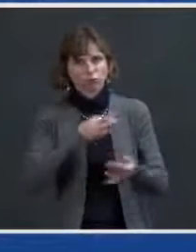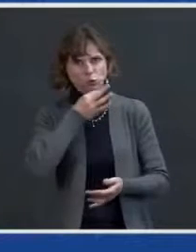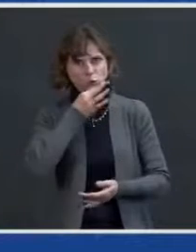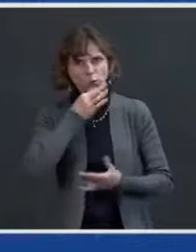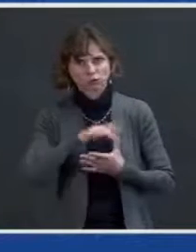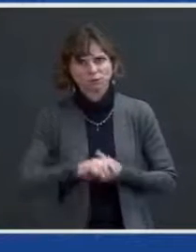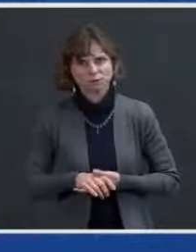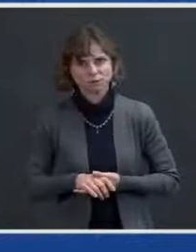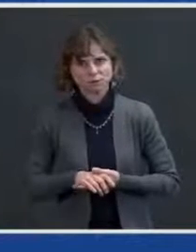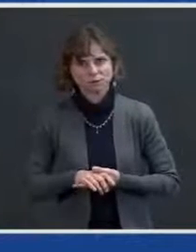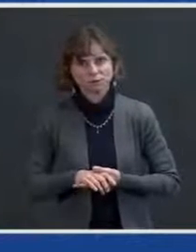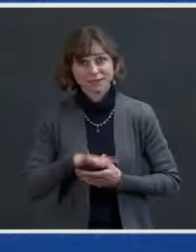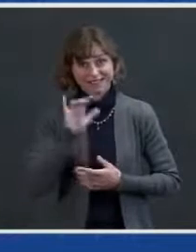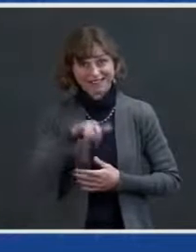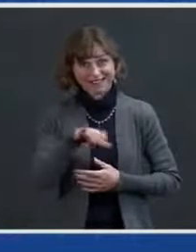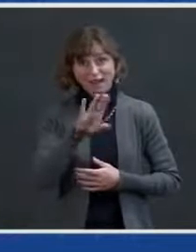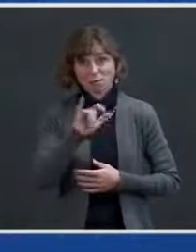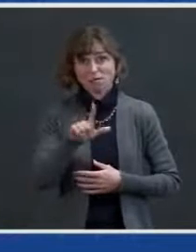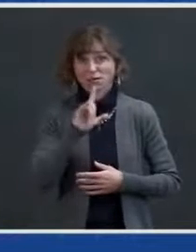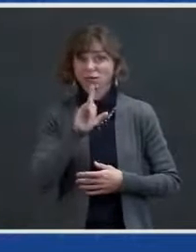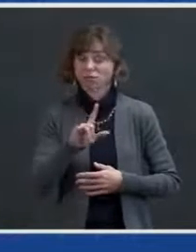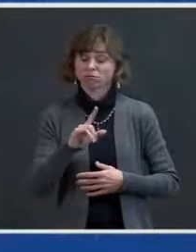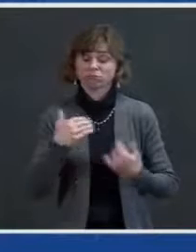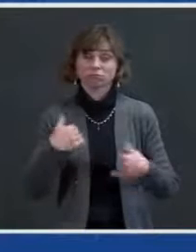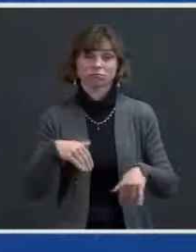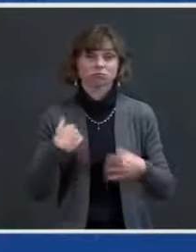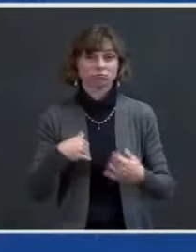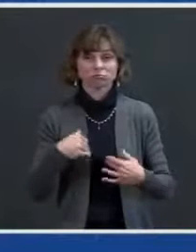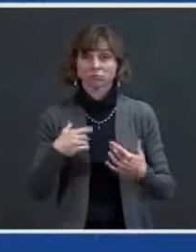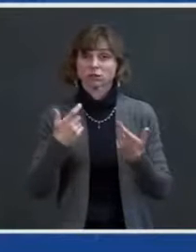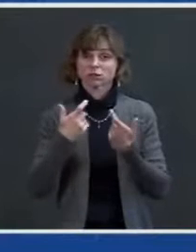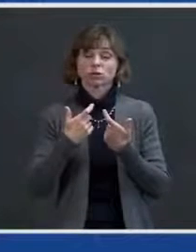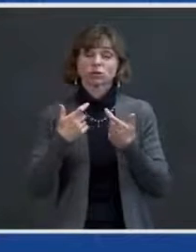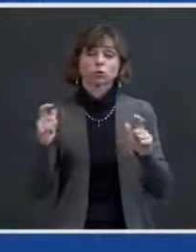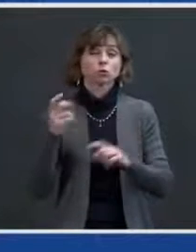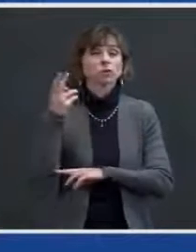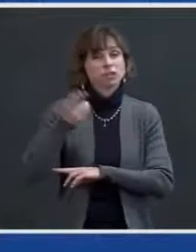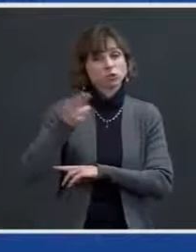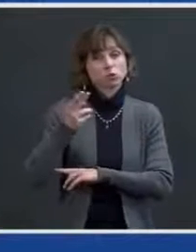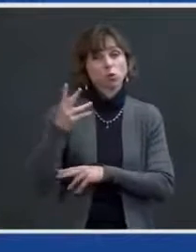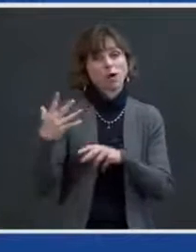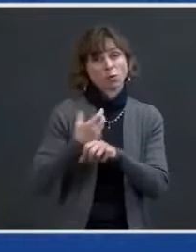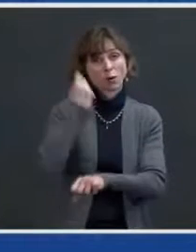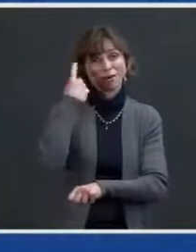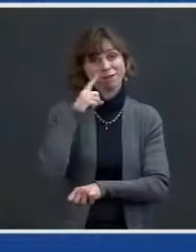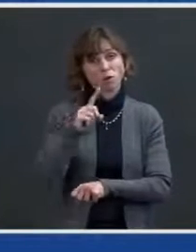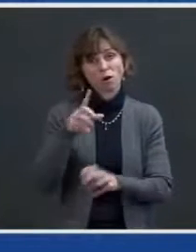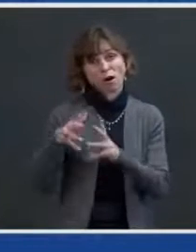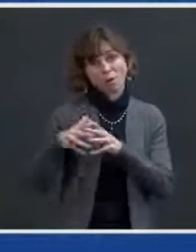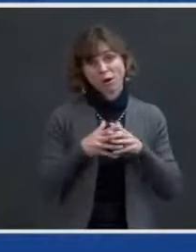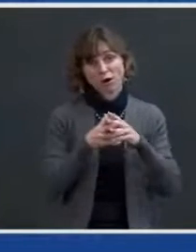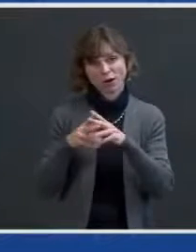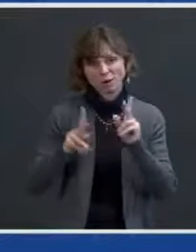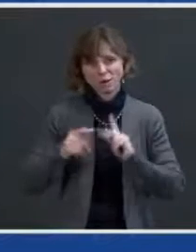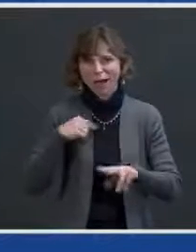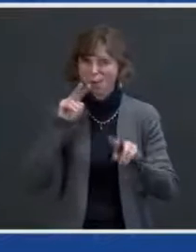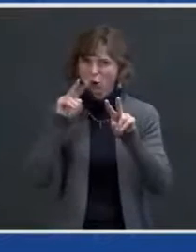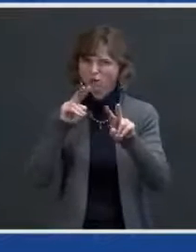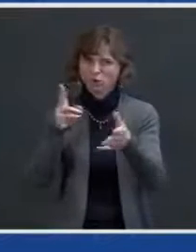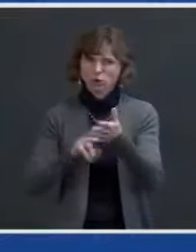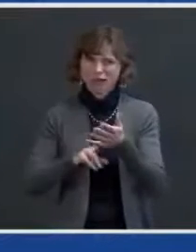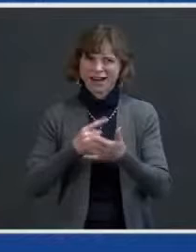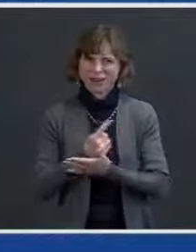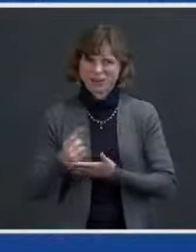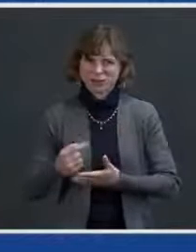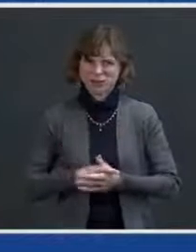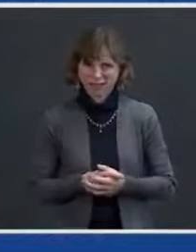bill represents a historic victory for the American people. I look forward to signing it later this week.